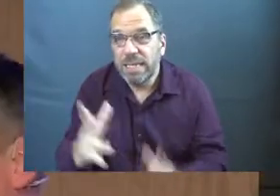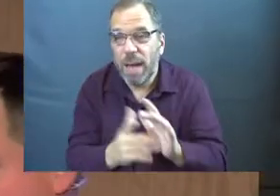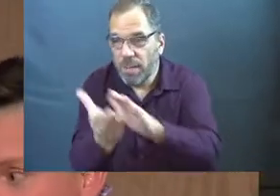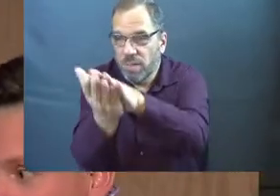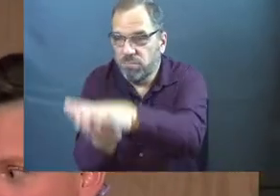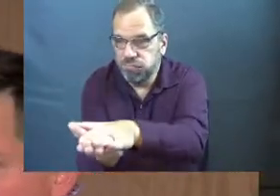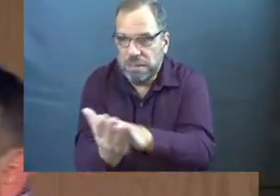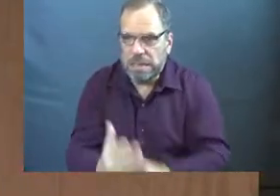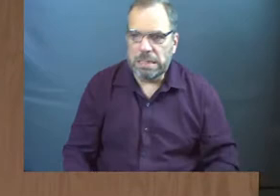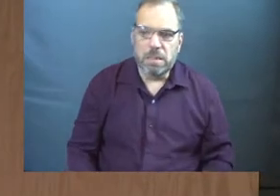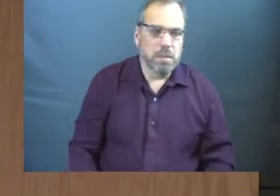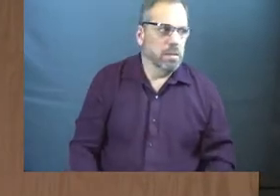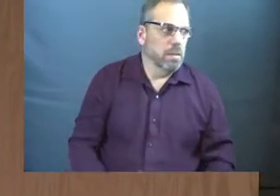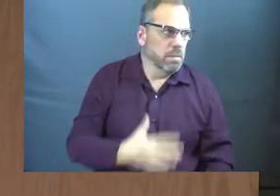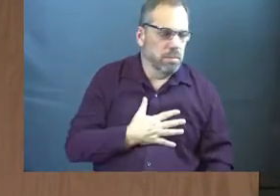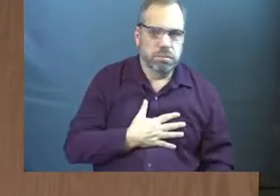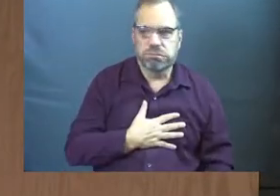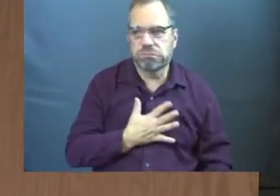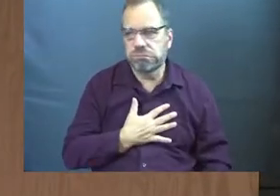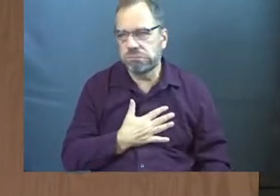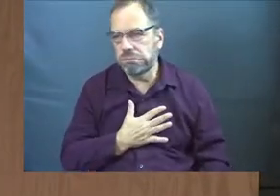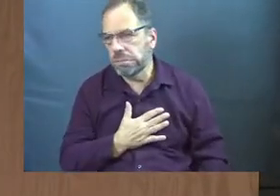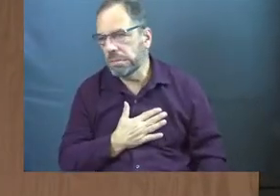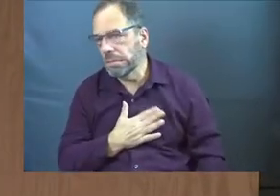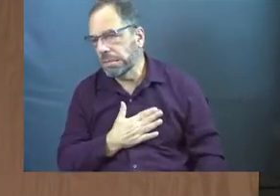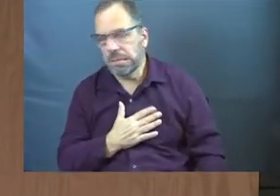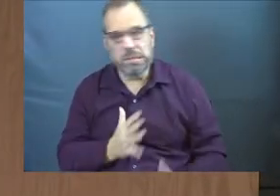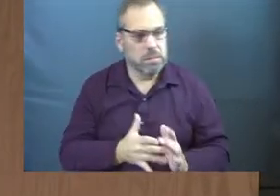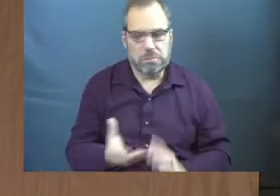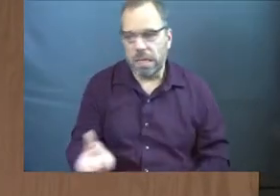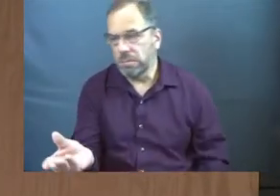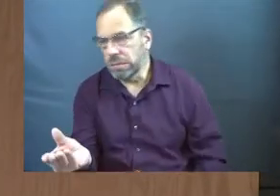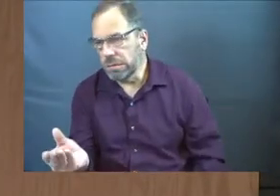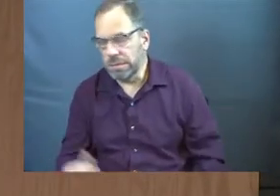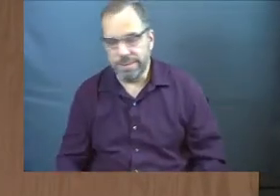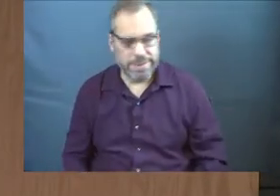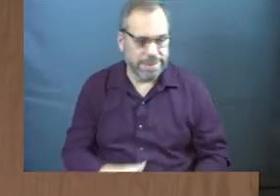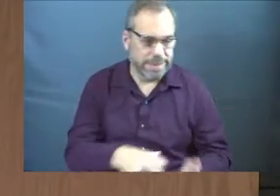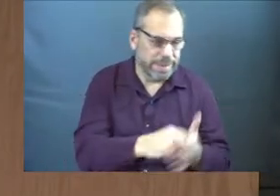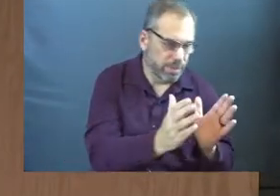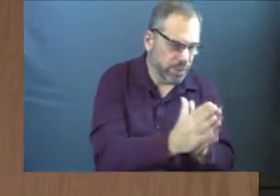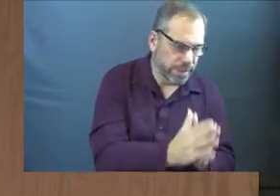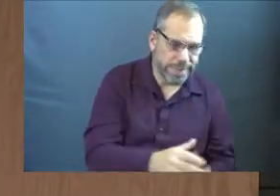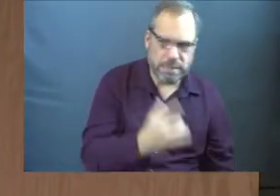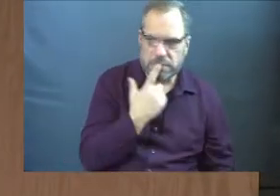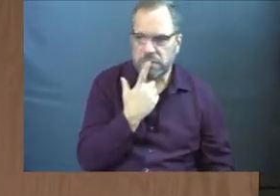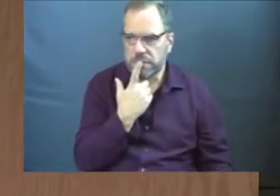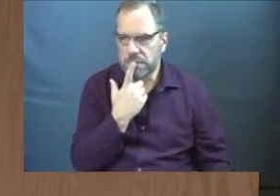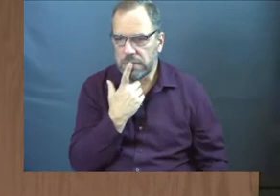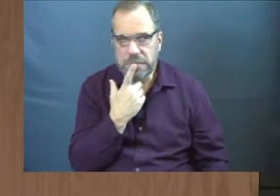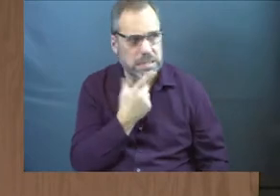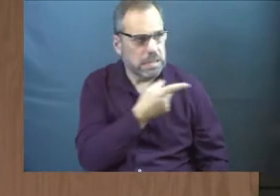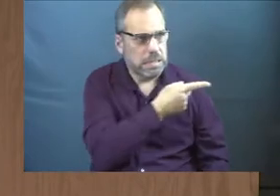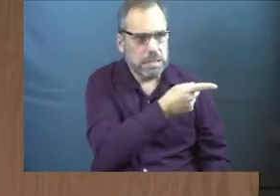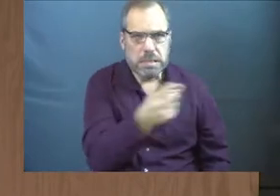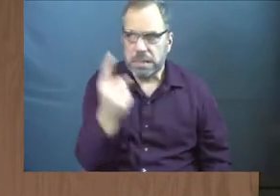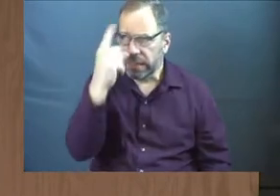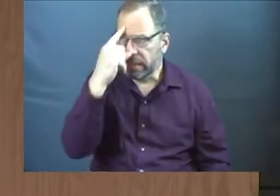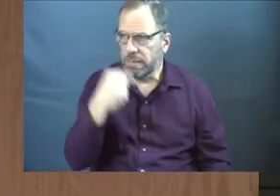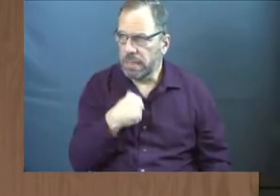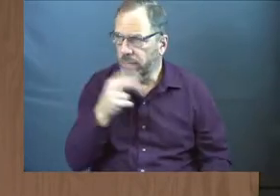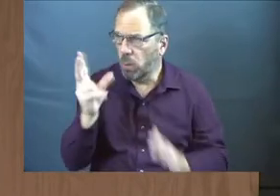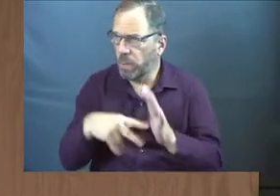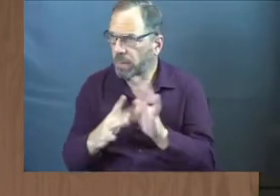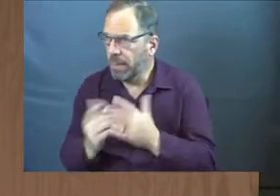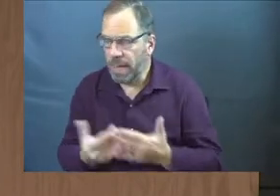and it's guilting me from across the room. And I'm not praying, and I'm wondering, what's everybody going to think of me?